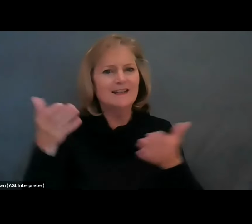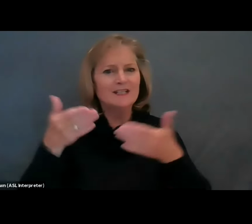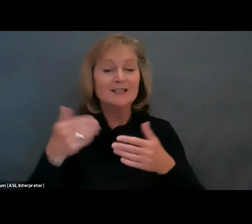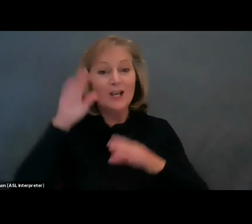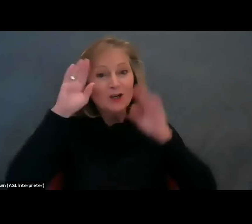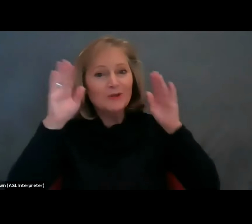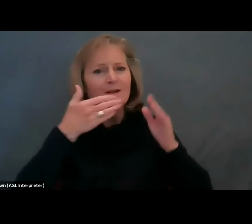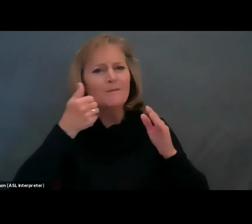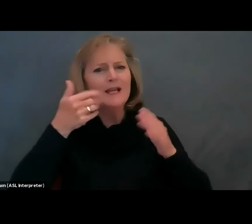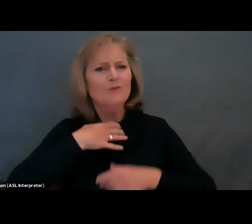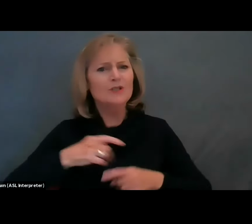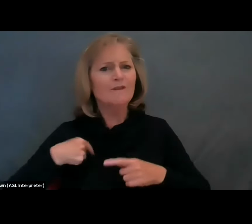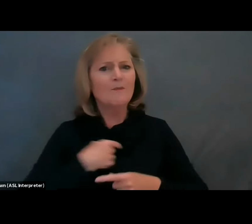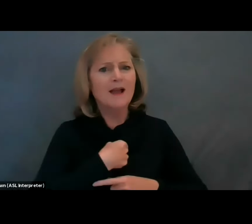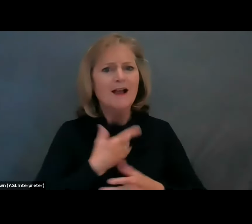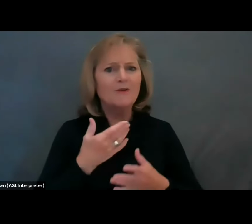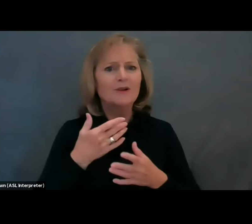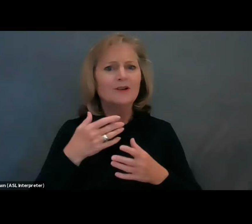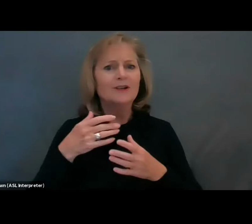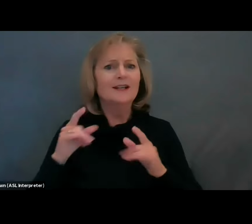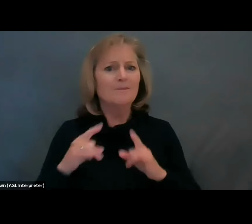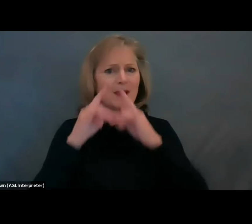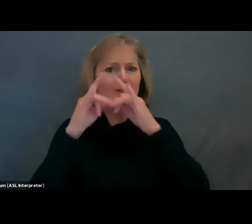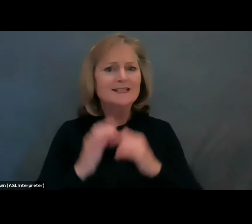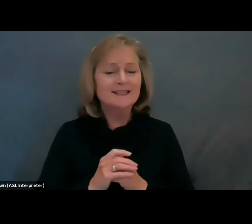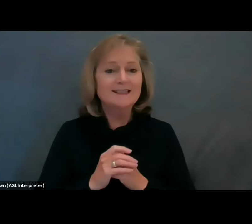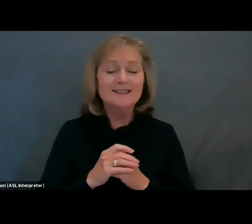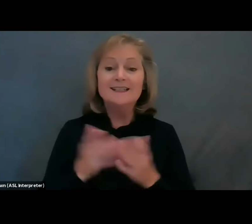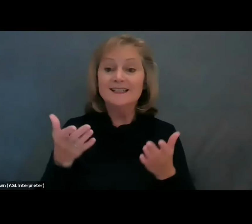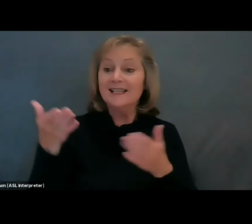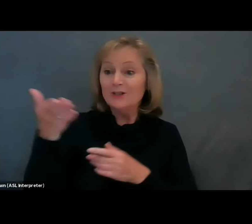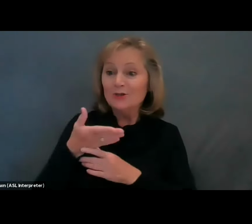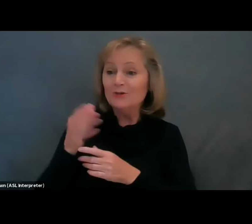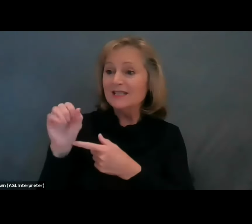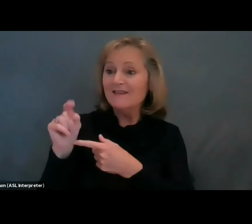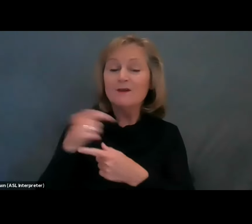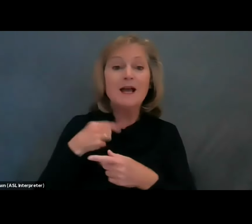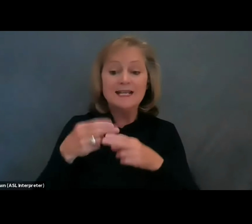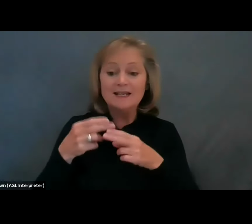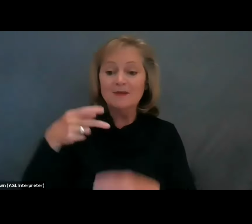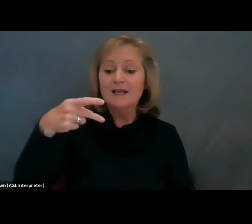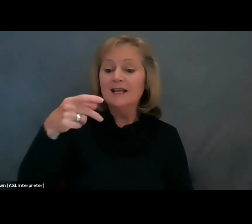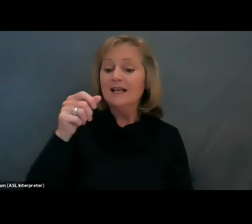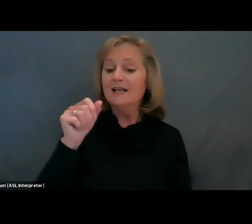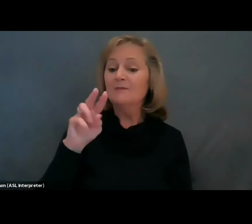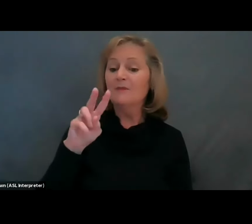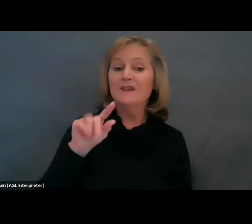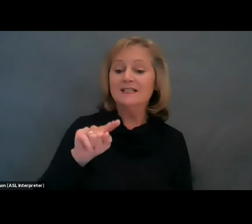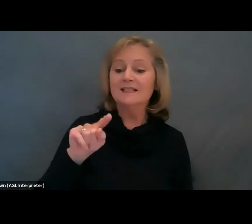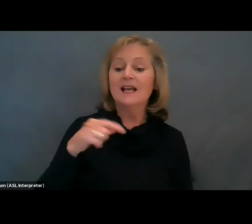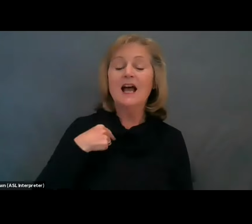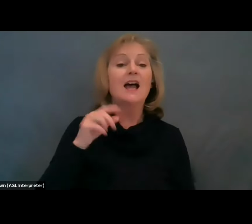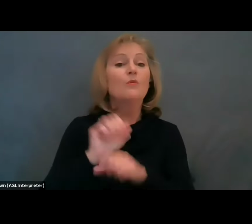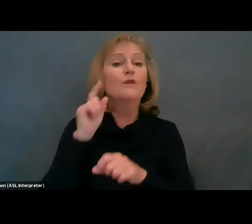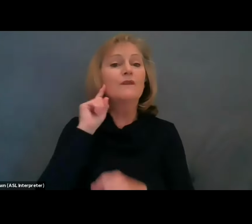and best wishes from our team in Paris. As introduced by Stephen, my name is Parvez Abduvohobov and I work for UNESCO, which